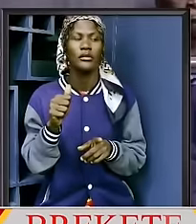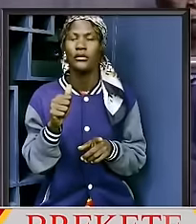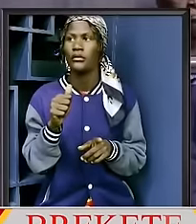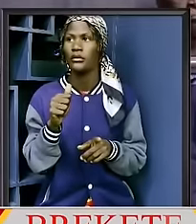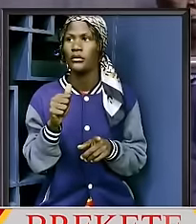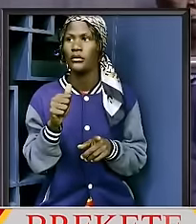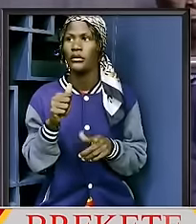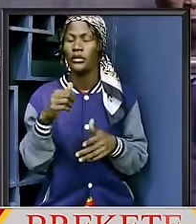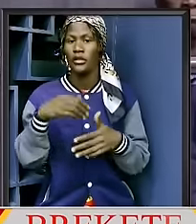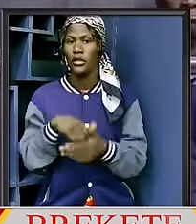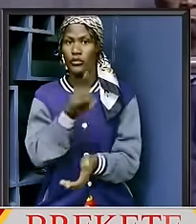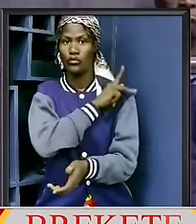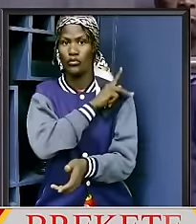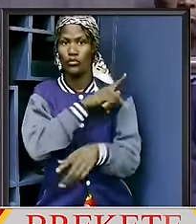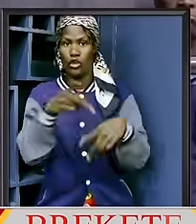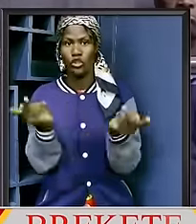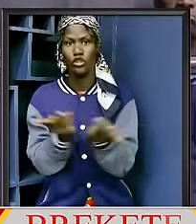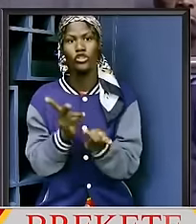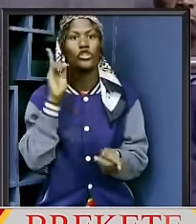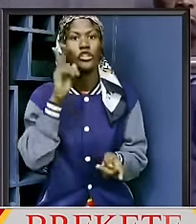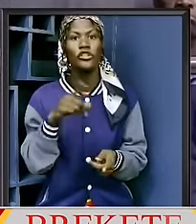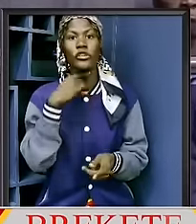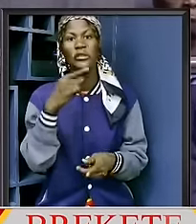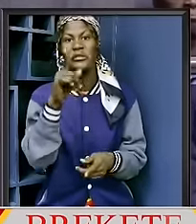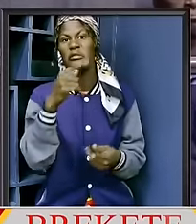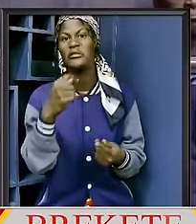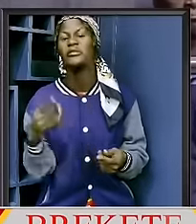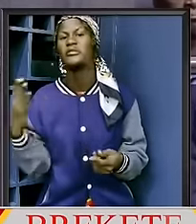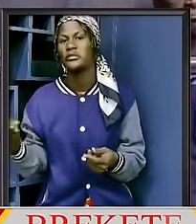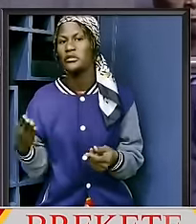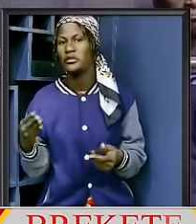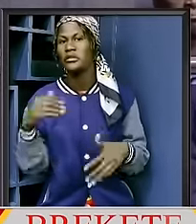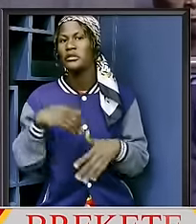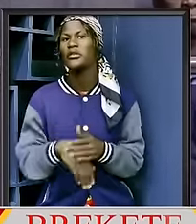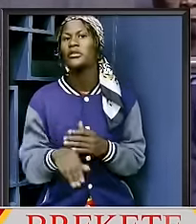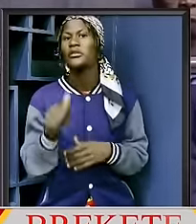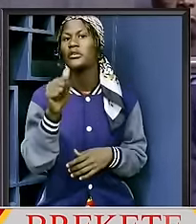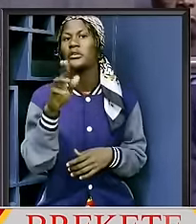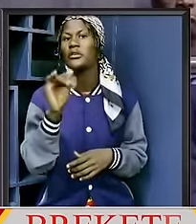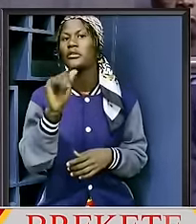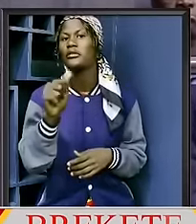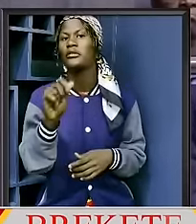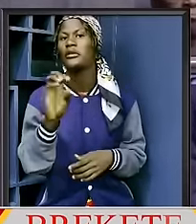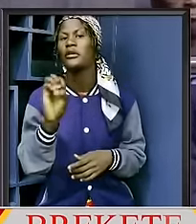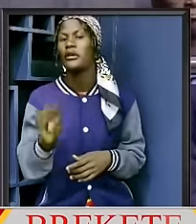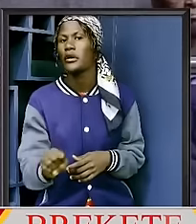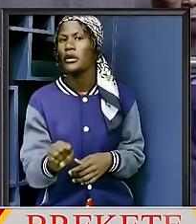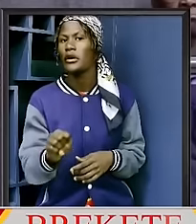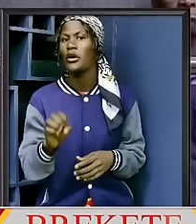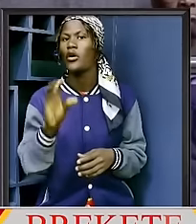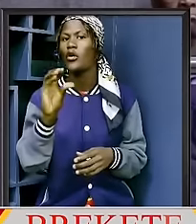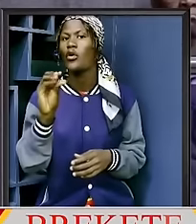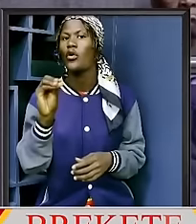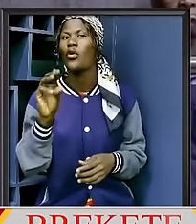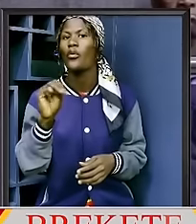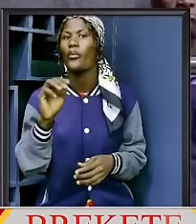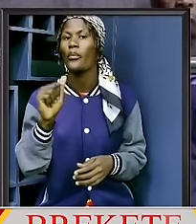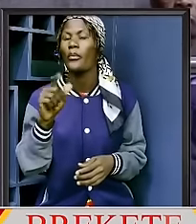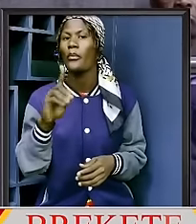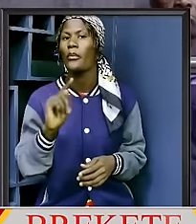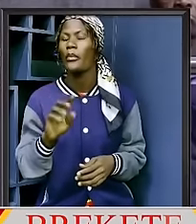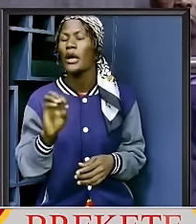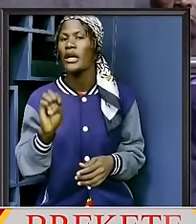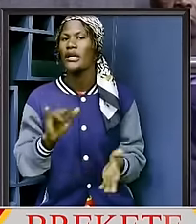station, he tell you this thing? Yes, sir. Yes, sir. Yesterday. Which of the police stations? Is area command, FCT. I was there with the ASP, with my IPO.